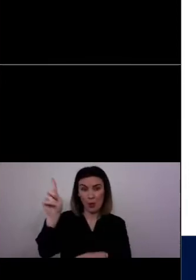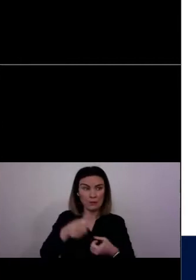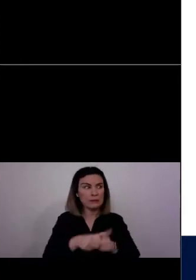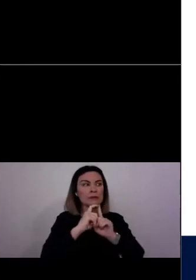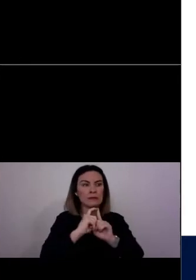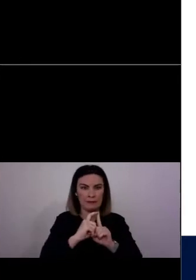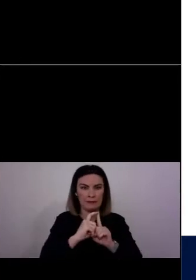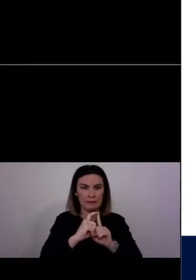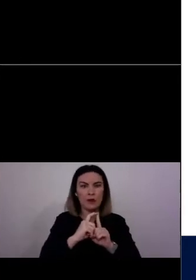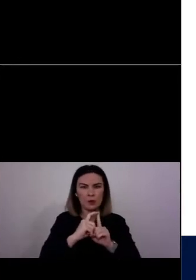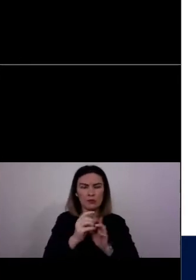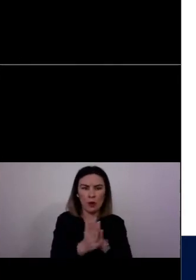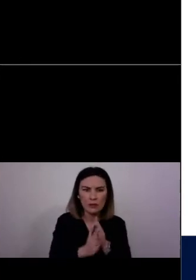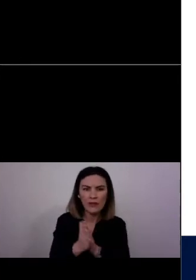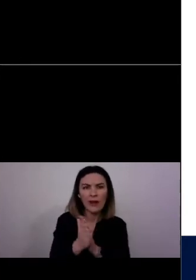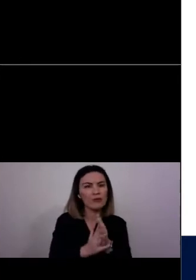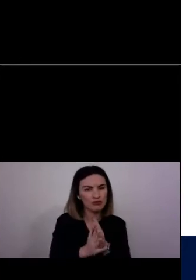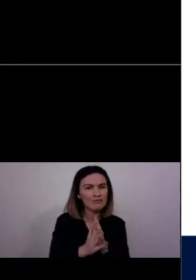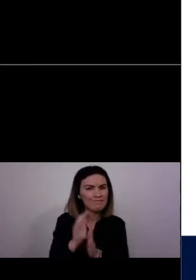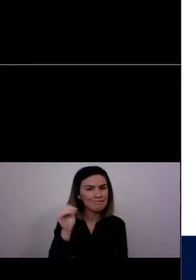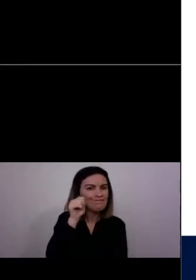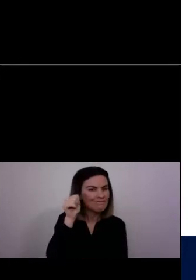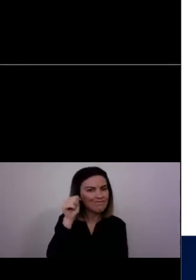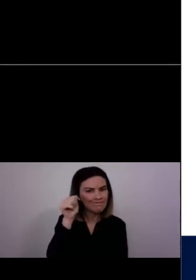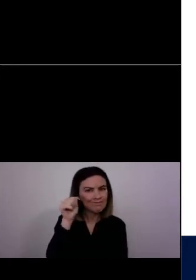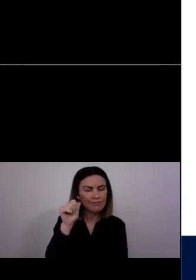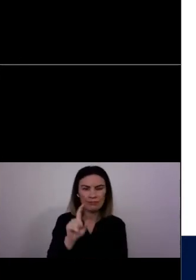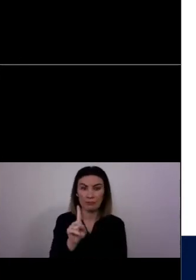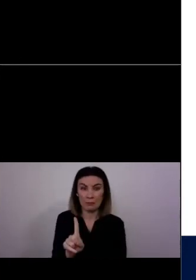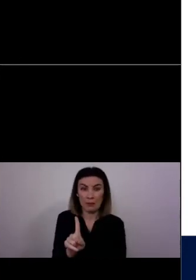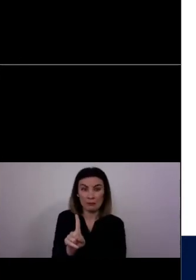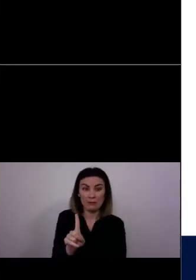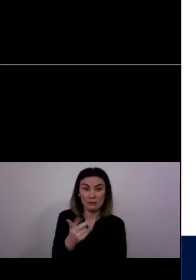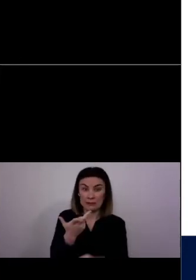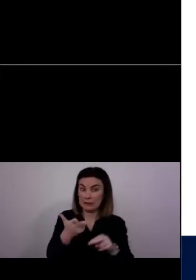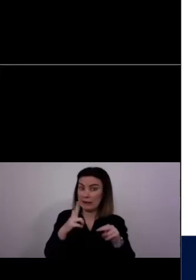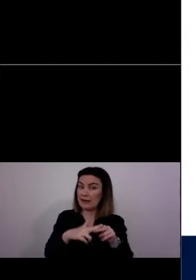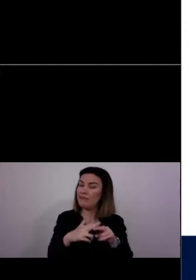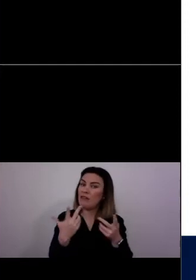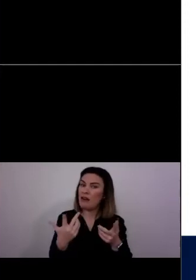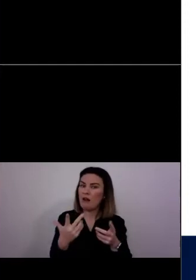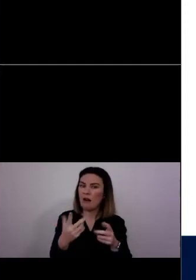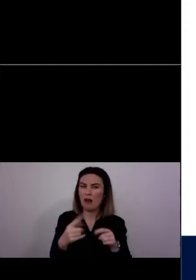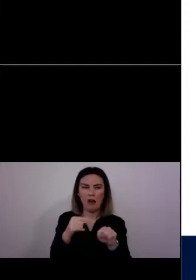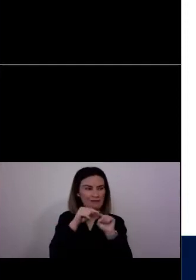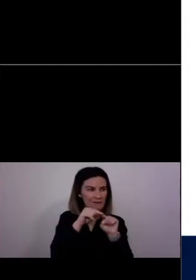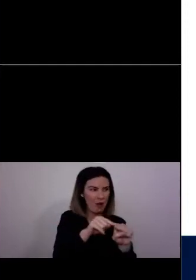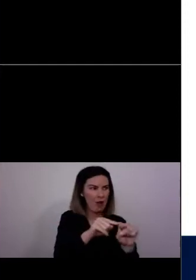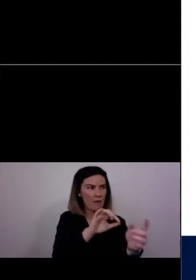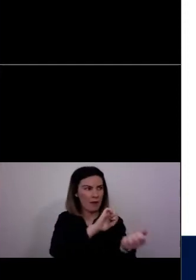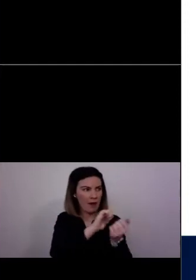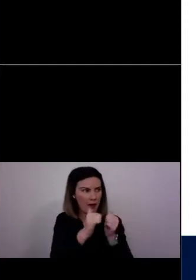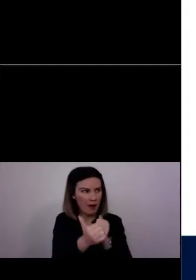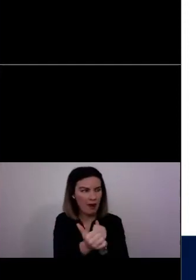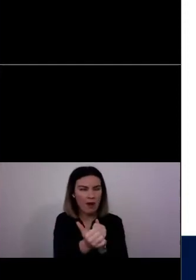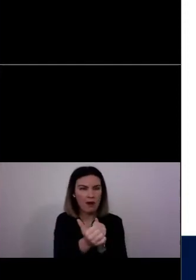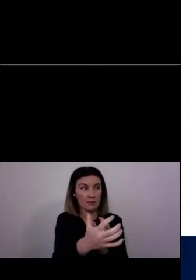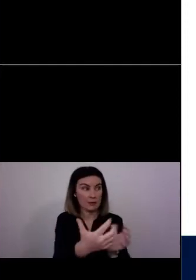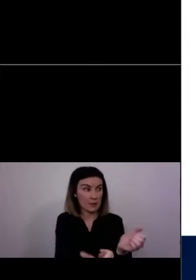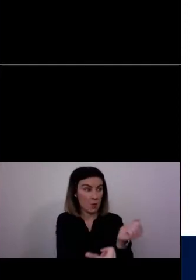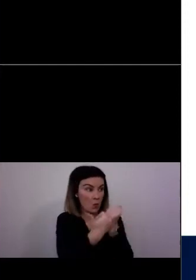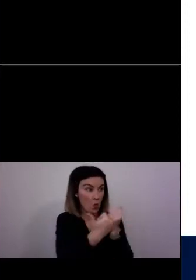stay motivated, but if you kind of follow up with partners, get the support material, get those kinds